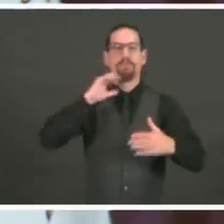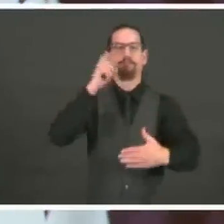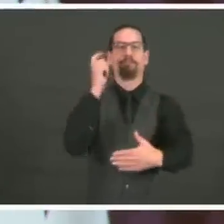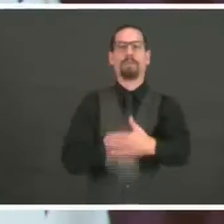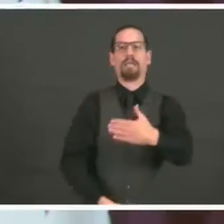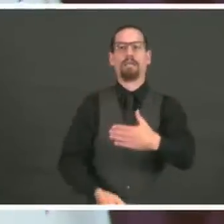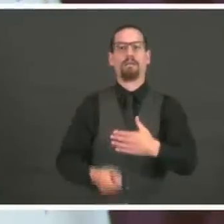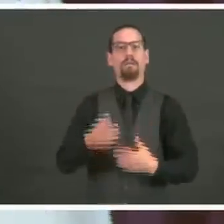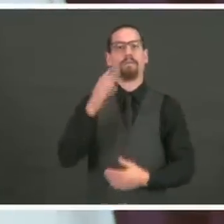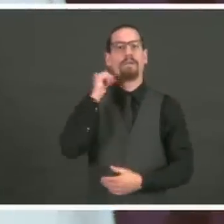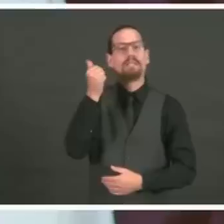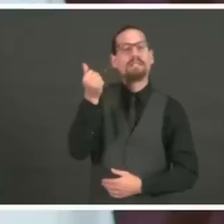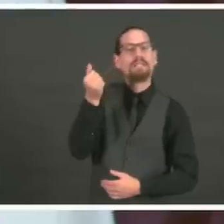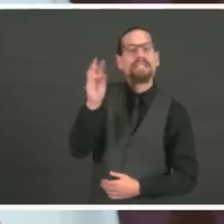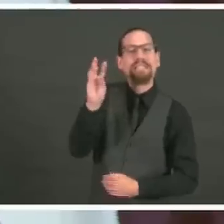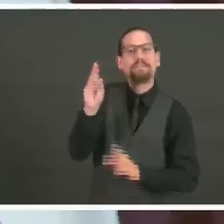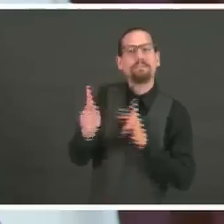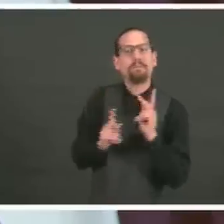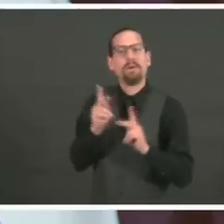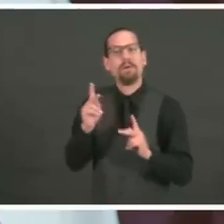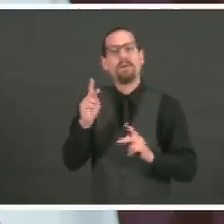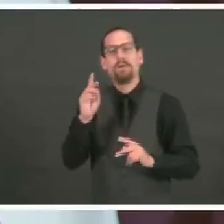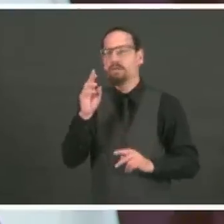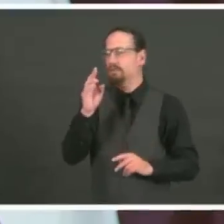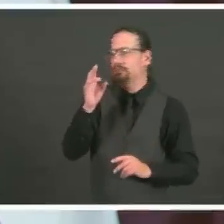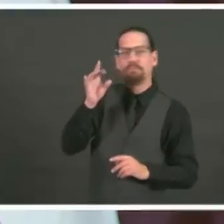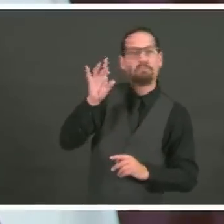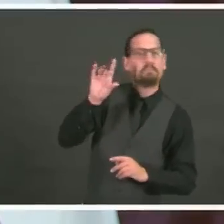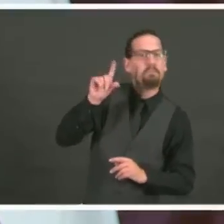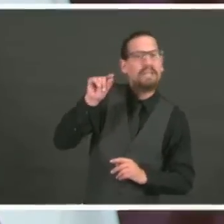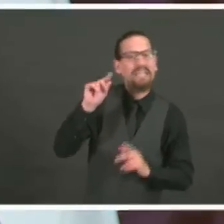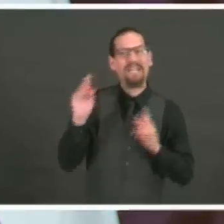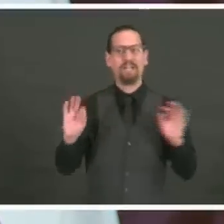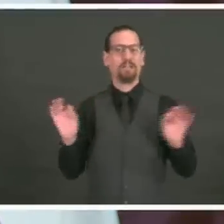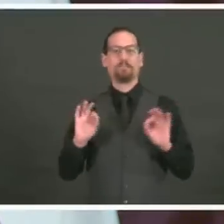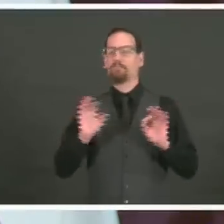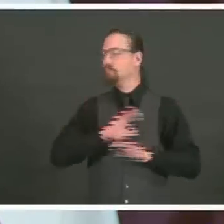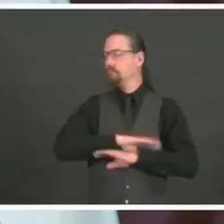stay strict around that gathering limit.